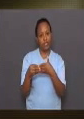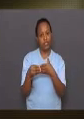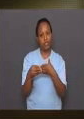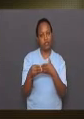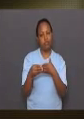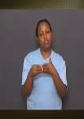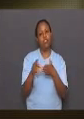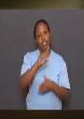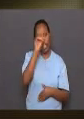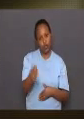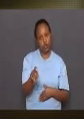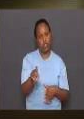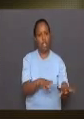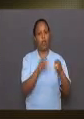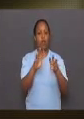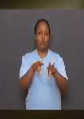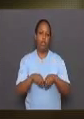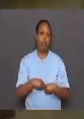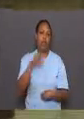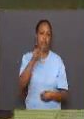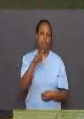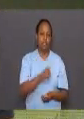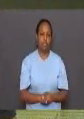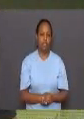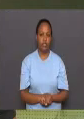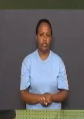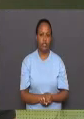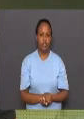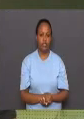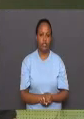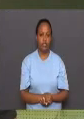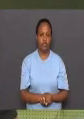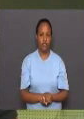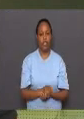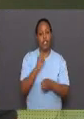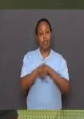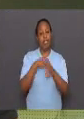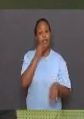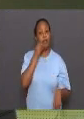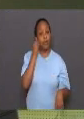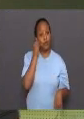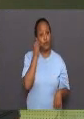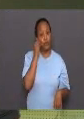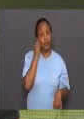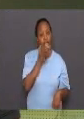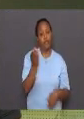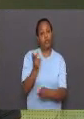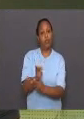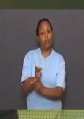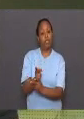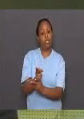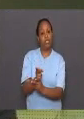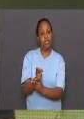accept questions from students. If the members of the council are expected